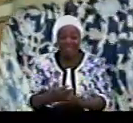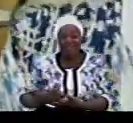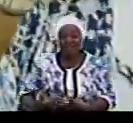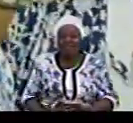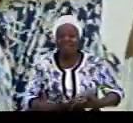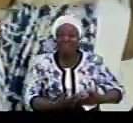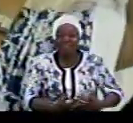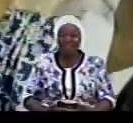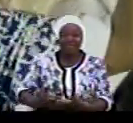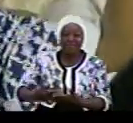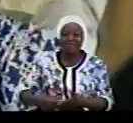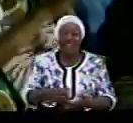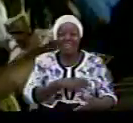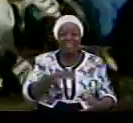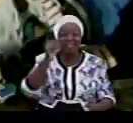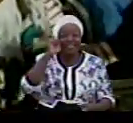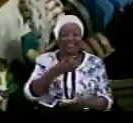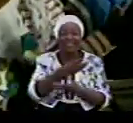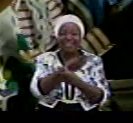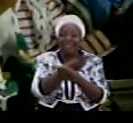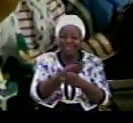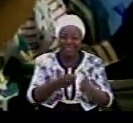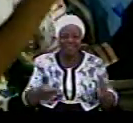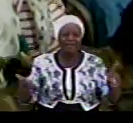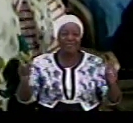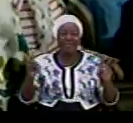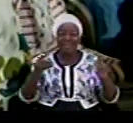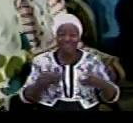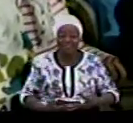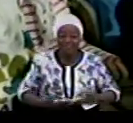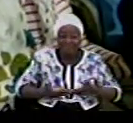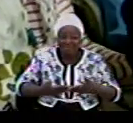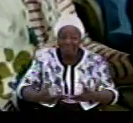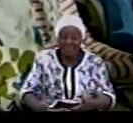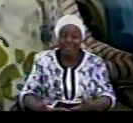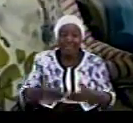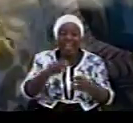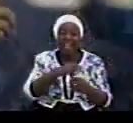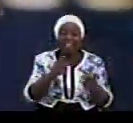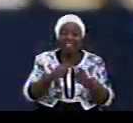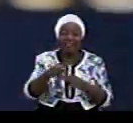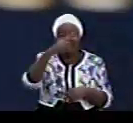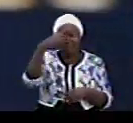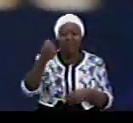she delivered, because